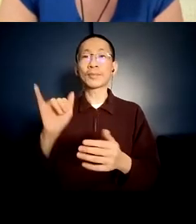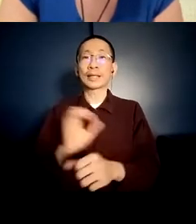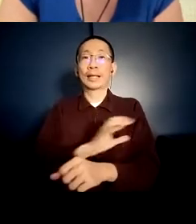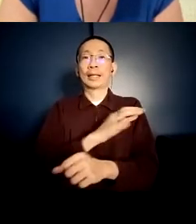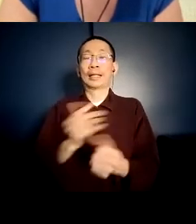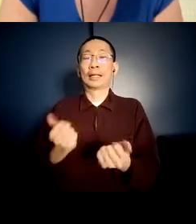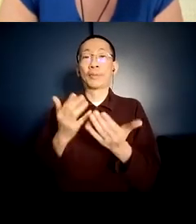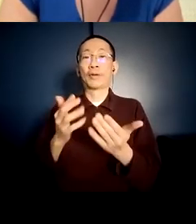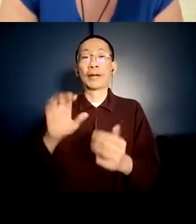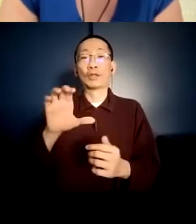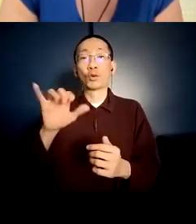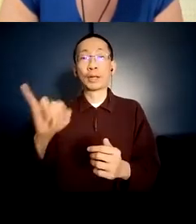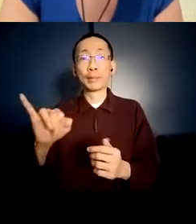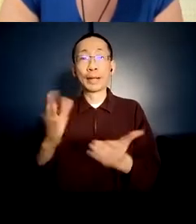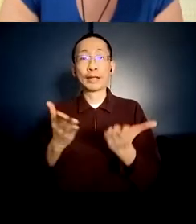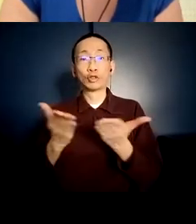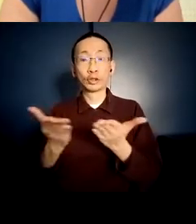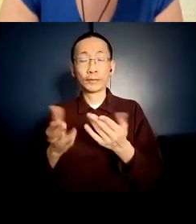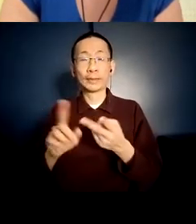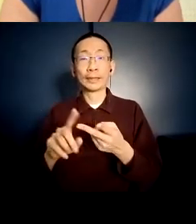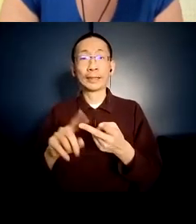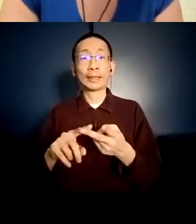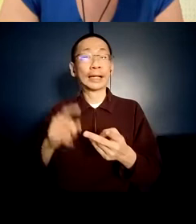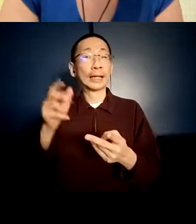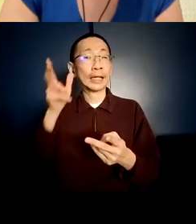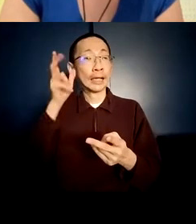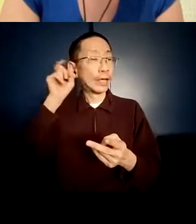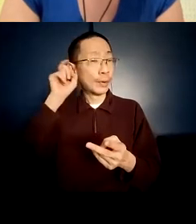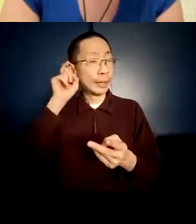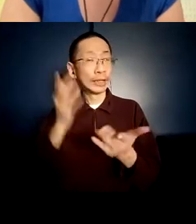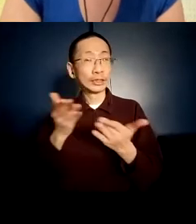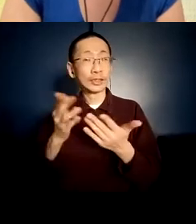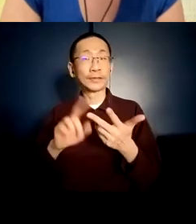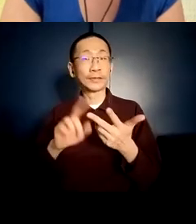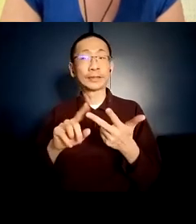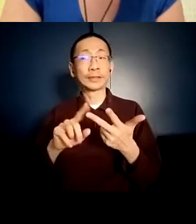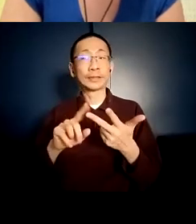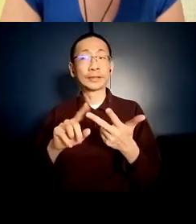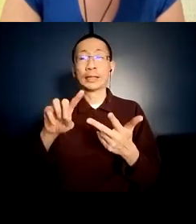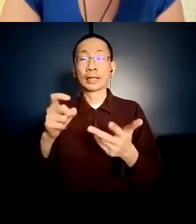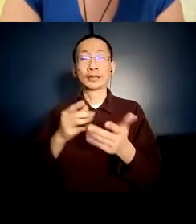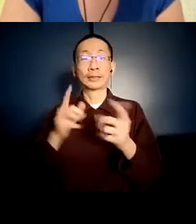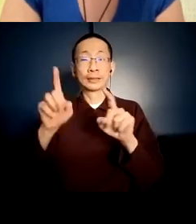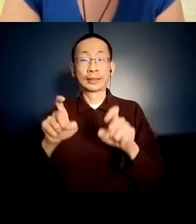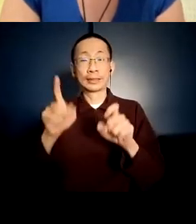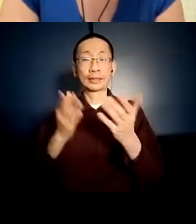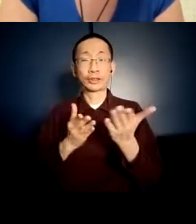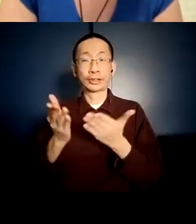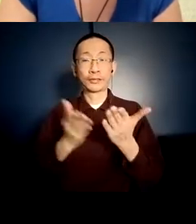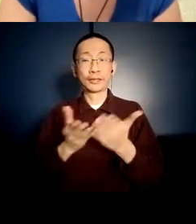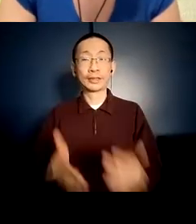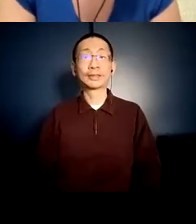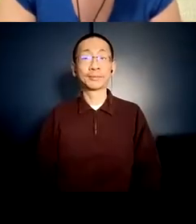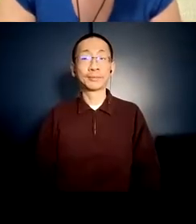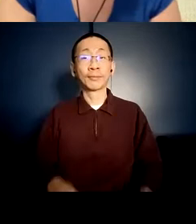provide cochlear implant services, hearing aid services, and diagnostic testing services.